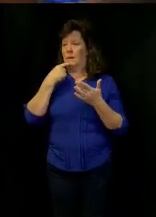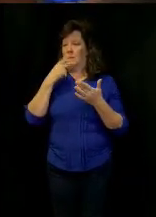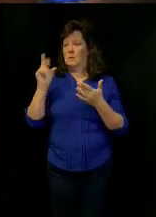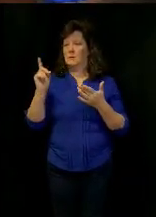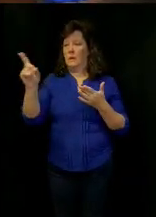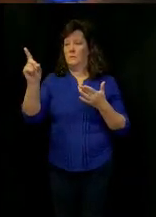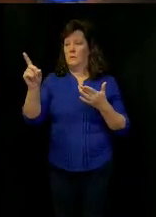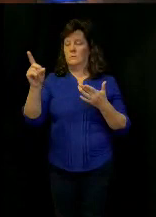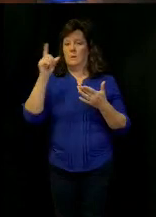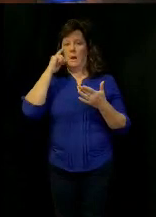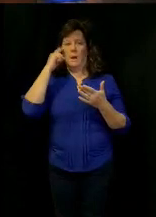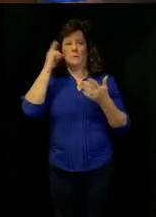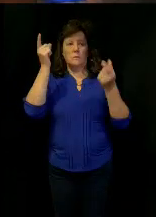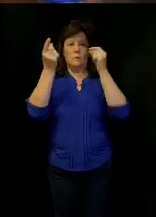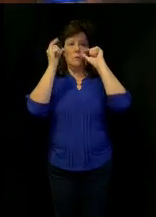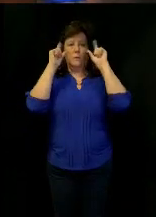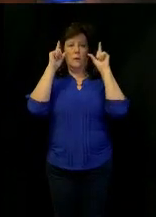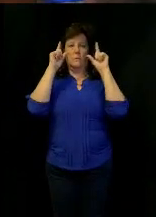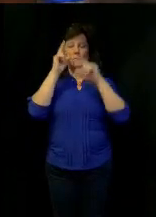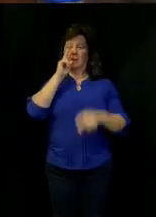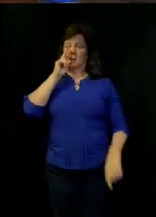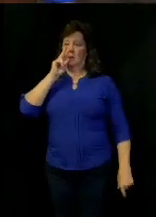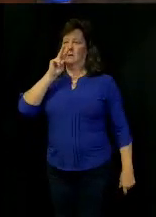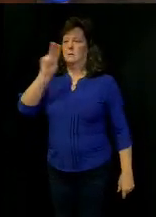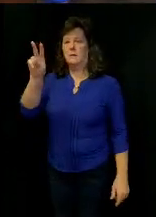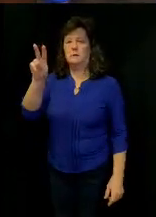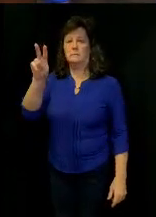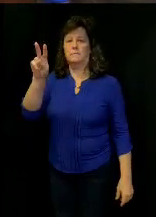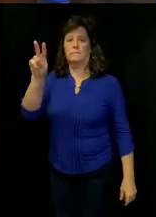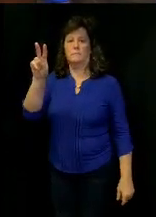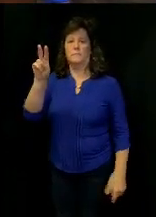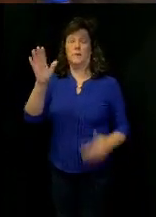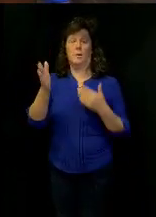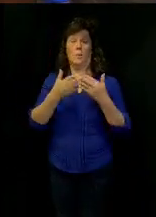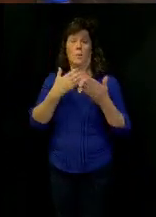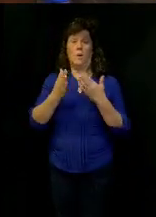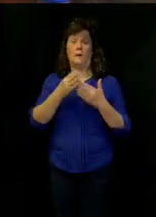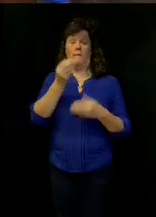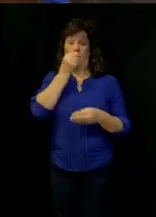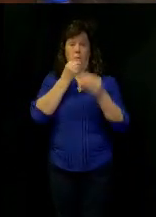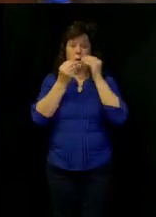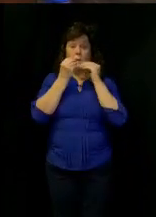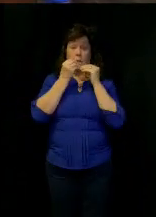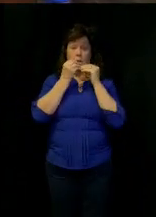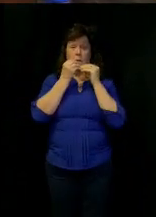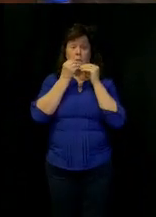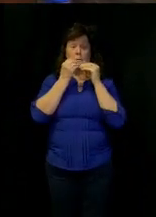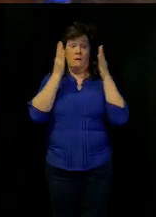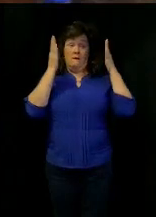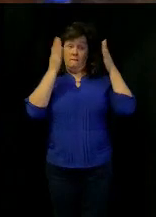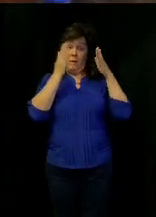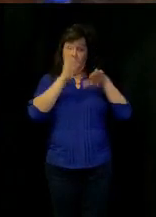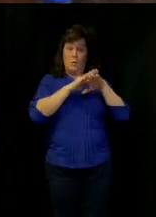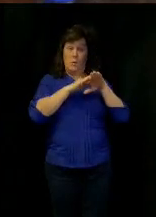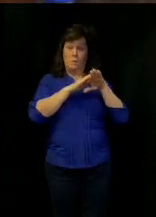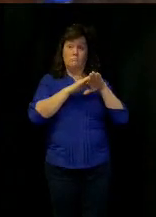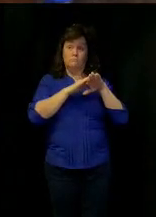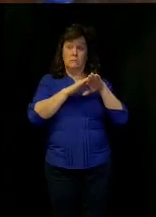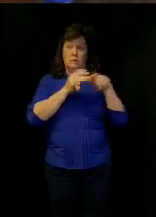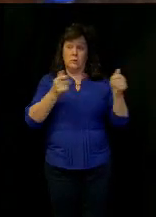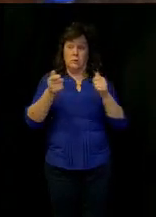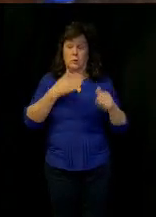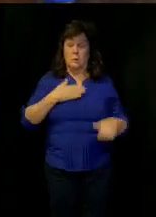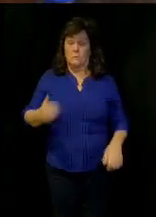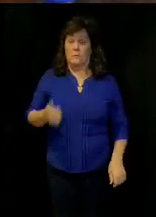what? To see. See, whatever I'm feeding on determines what I'm seeing. See, if I'm feeding on the wrong